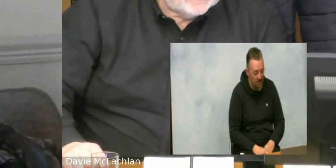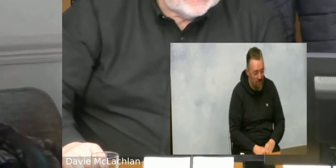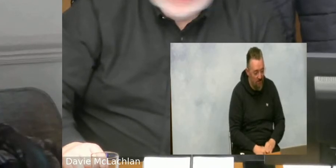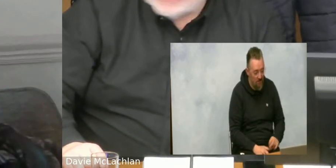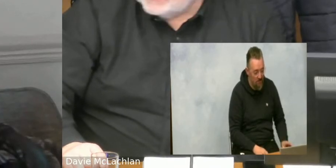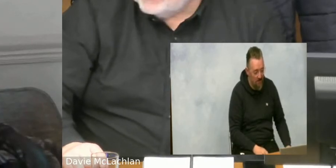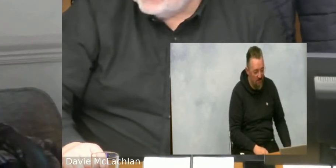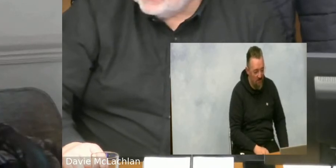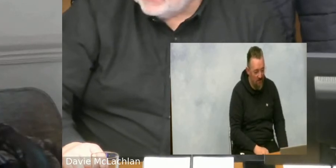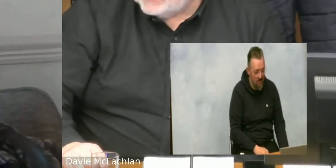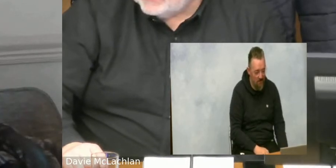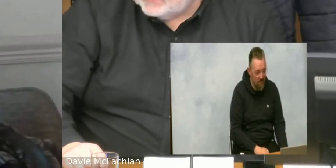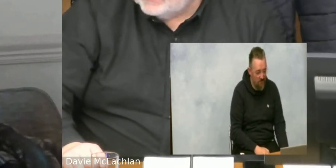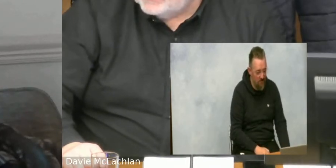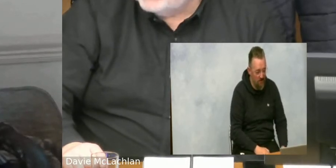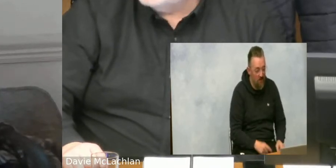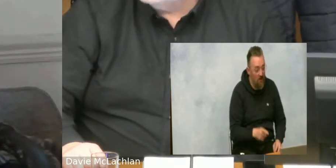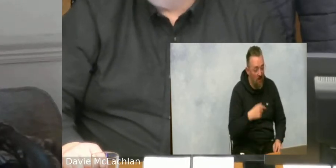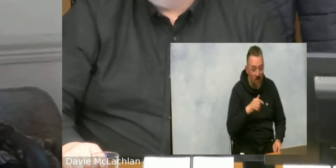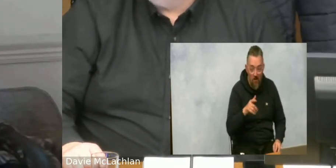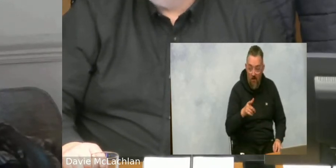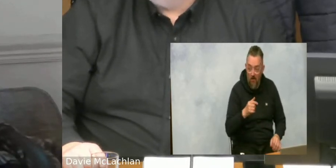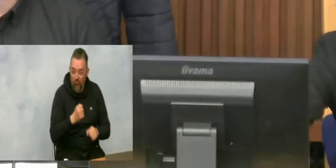you've indicated you want to come back.